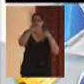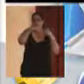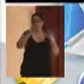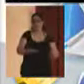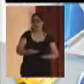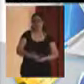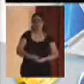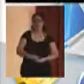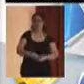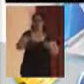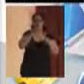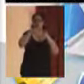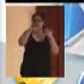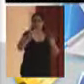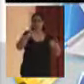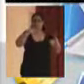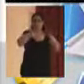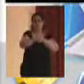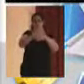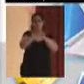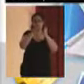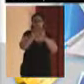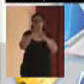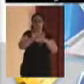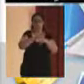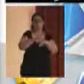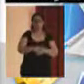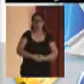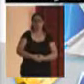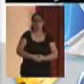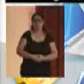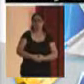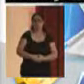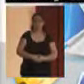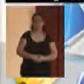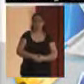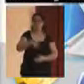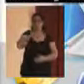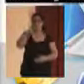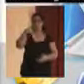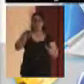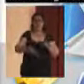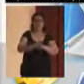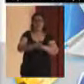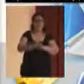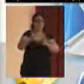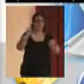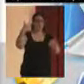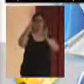This is the current situation regarding accessibility to e-books. Now let's